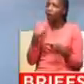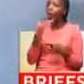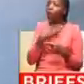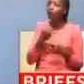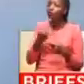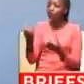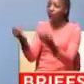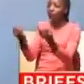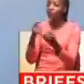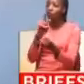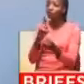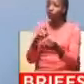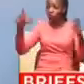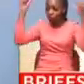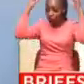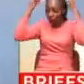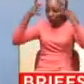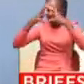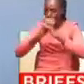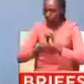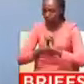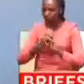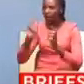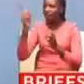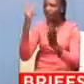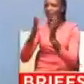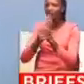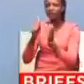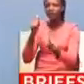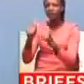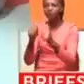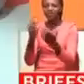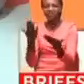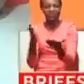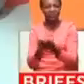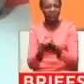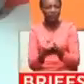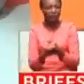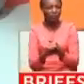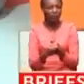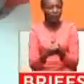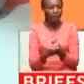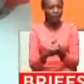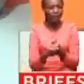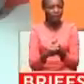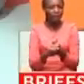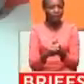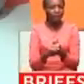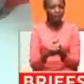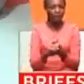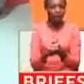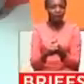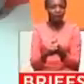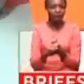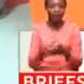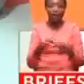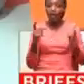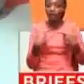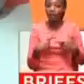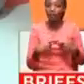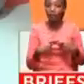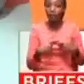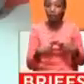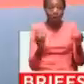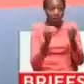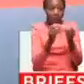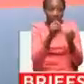devil worshipping? What exactly happened? What's your first encounter with these guys? Well, they'll never come out to your face and just tell you, you know,